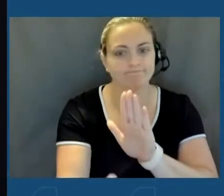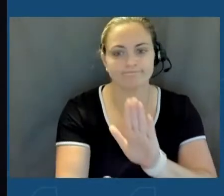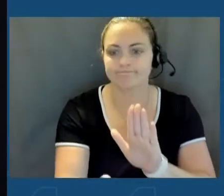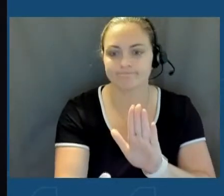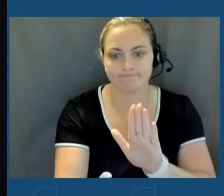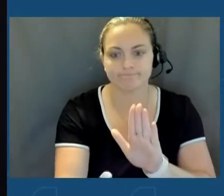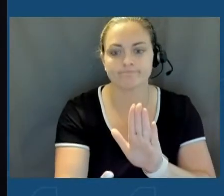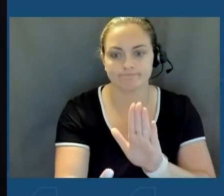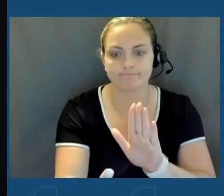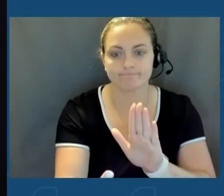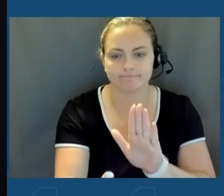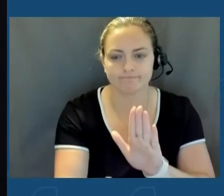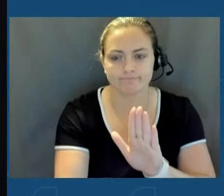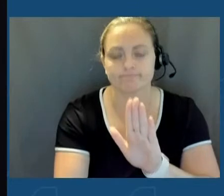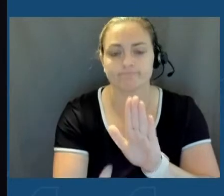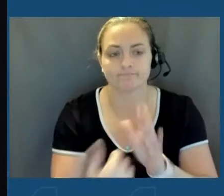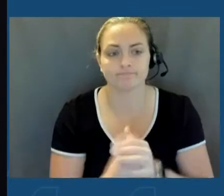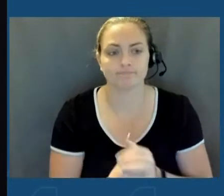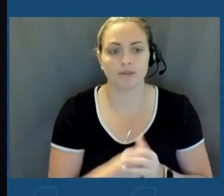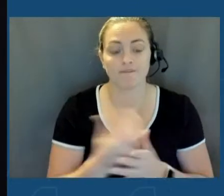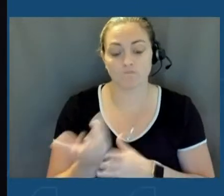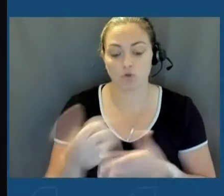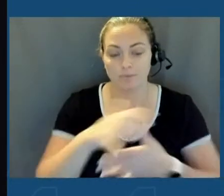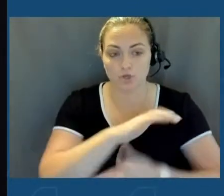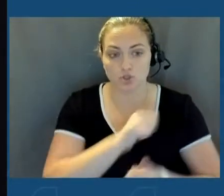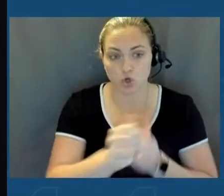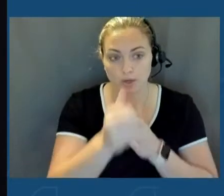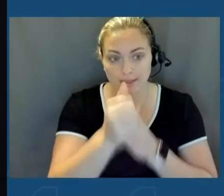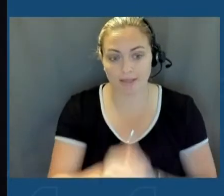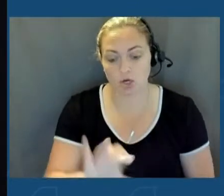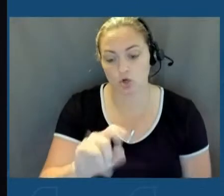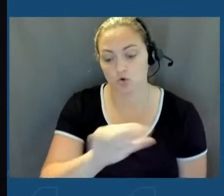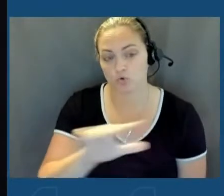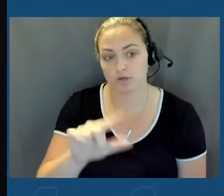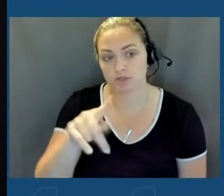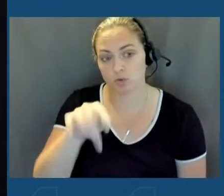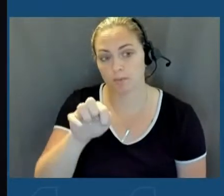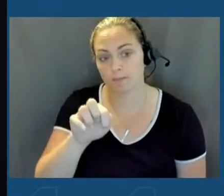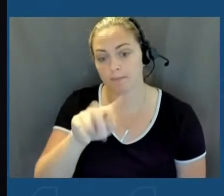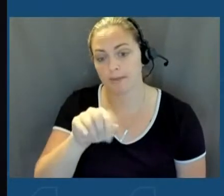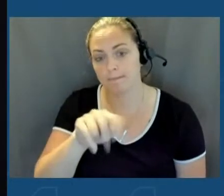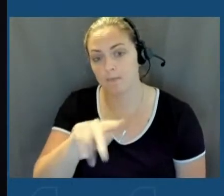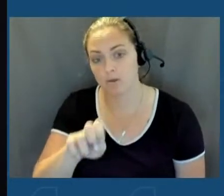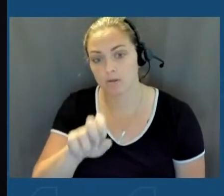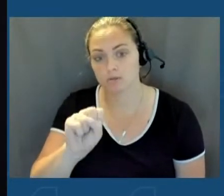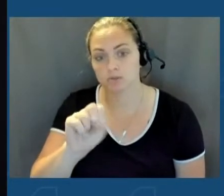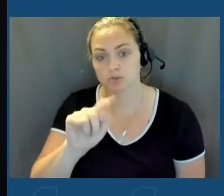Assembly Member Majority Leader of the Assembly, Crystal Peoples-Stokes. Thank you.